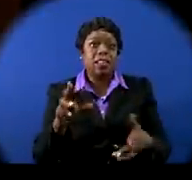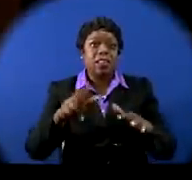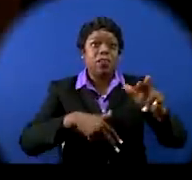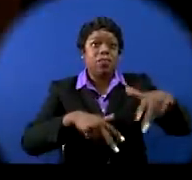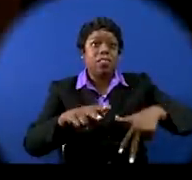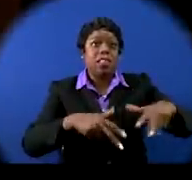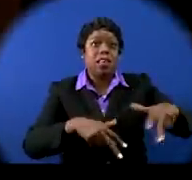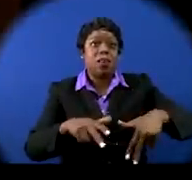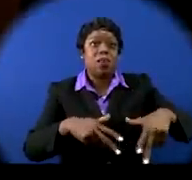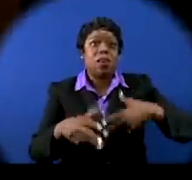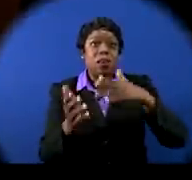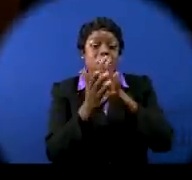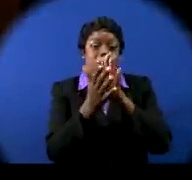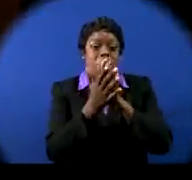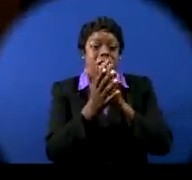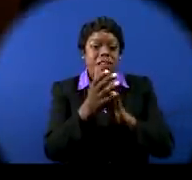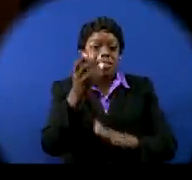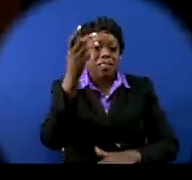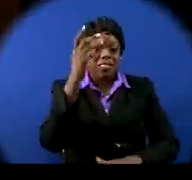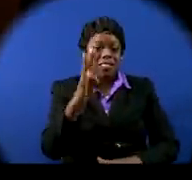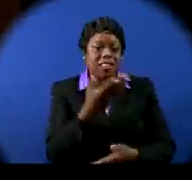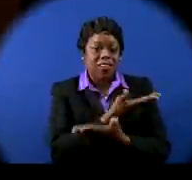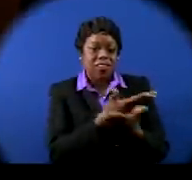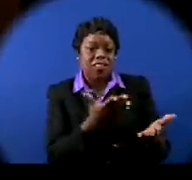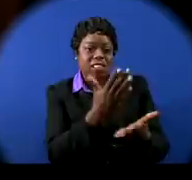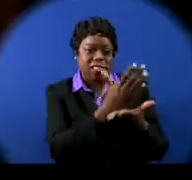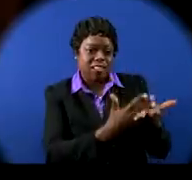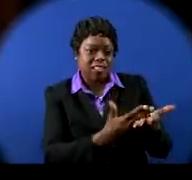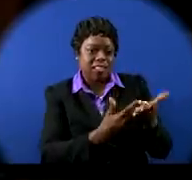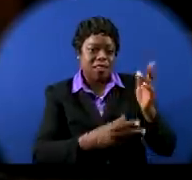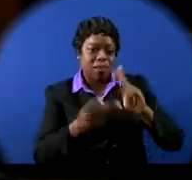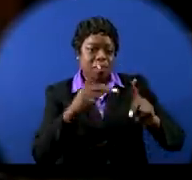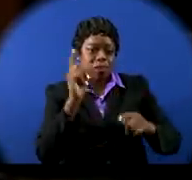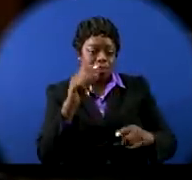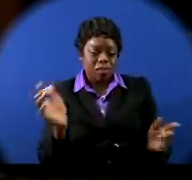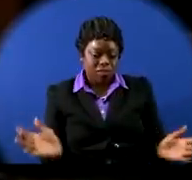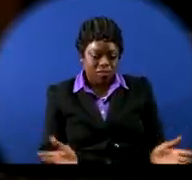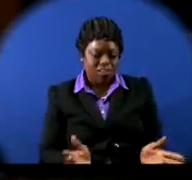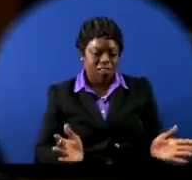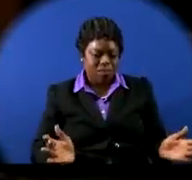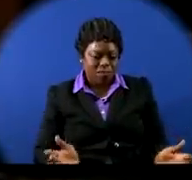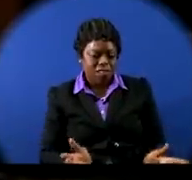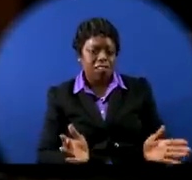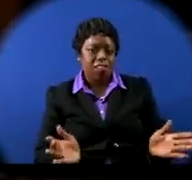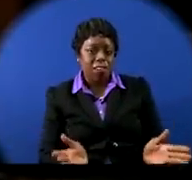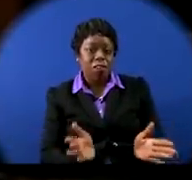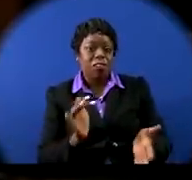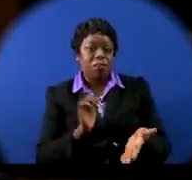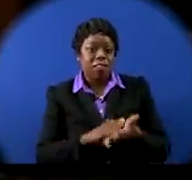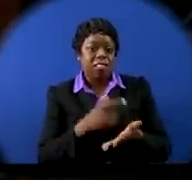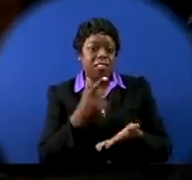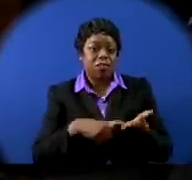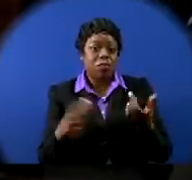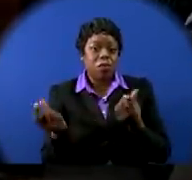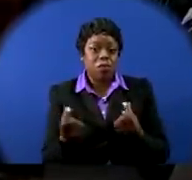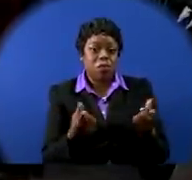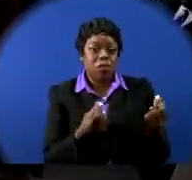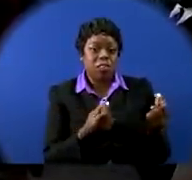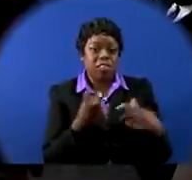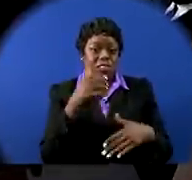over there. Come on and praise God for them. Some people just need a little encouragement. That's what we do in church. Encourage them. Encourage